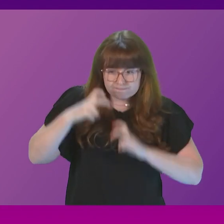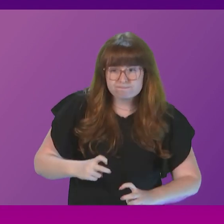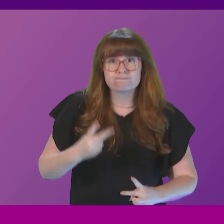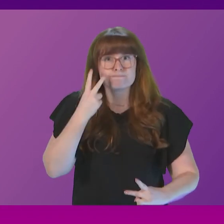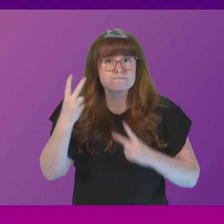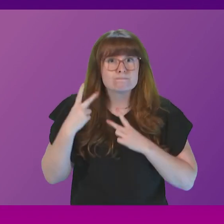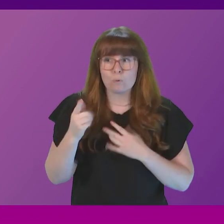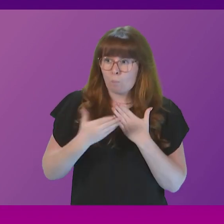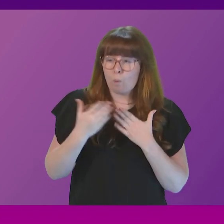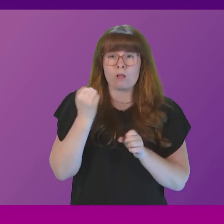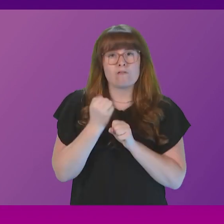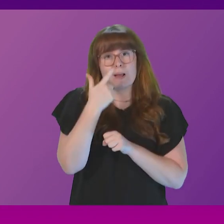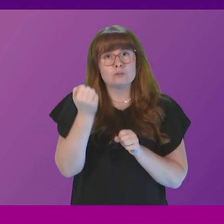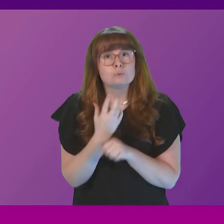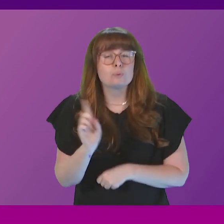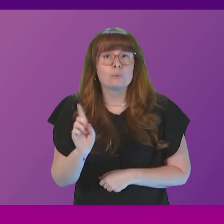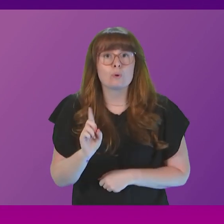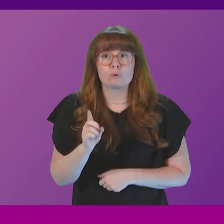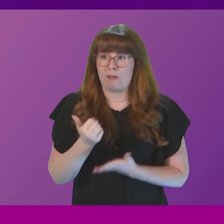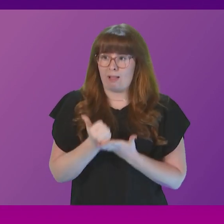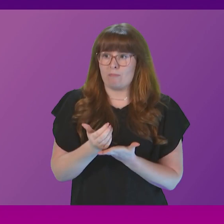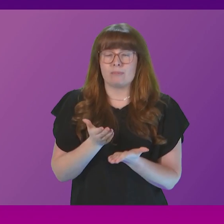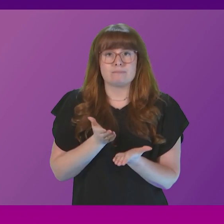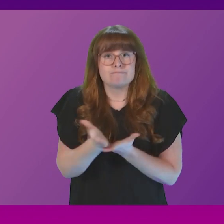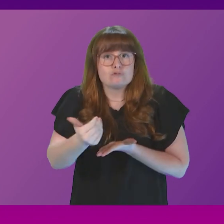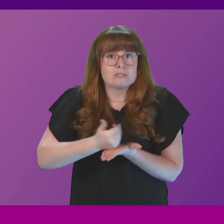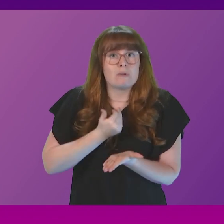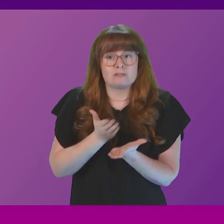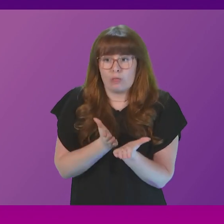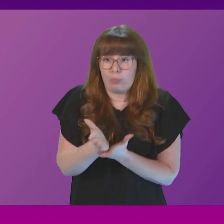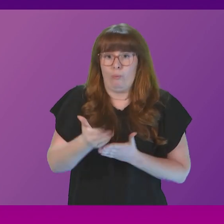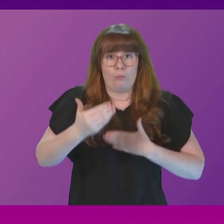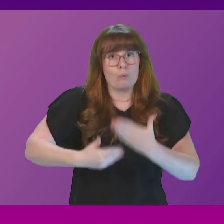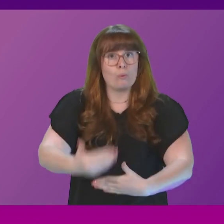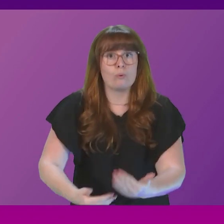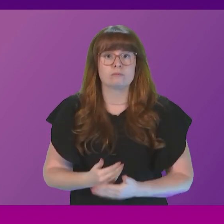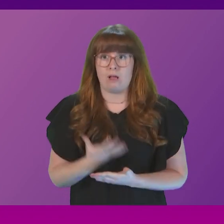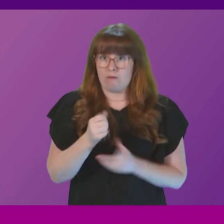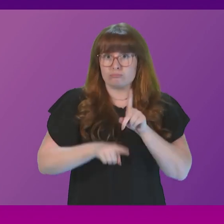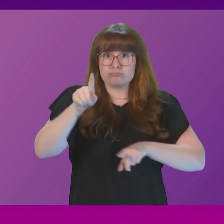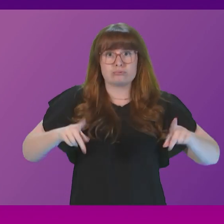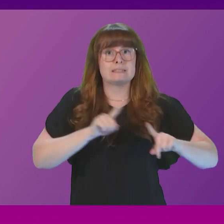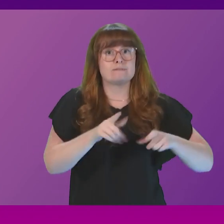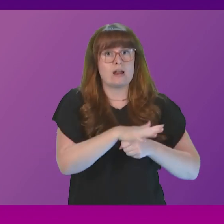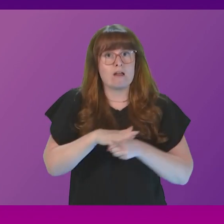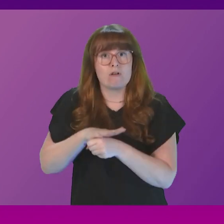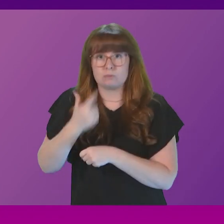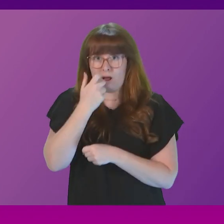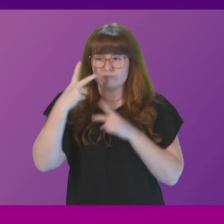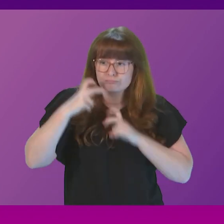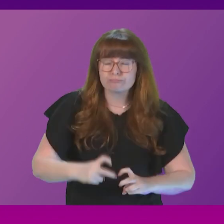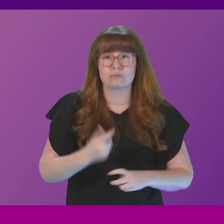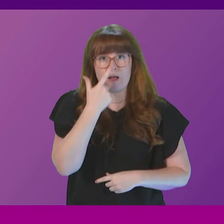at what more the government can do to be as transparent as possible. And there are, again, a range of areas that we can explore and